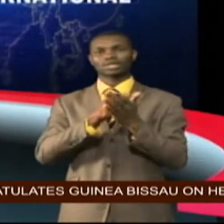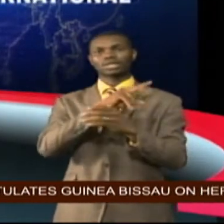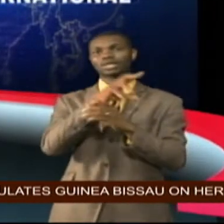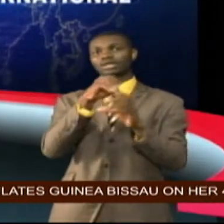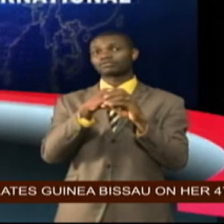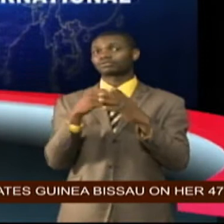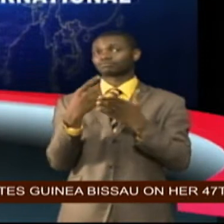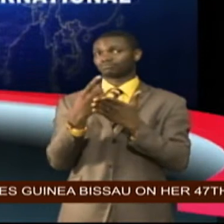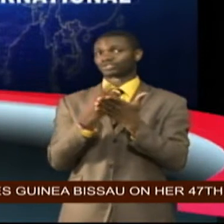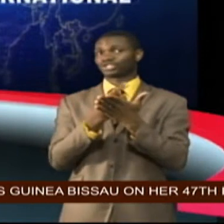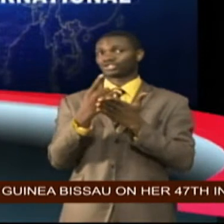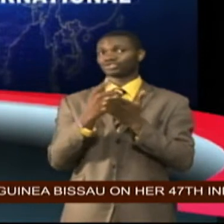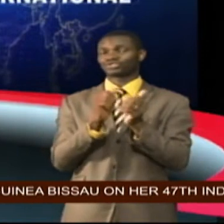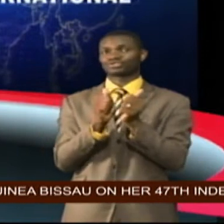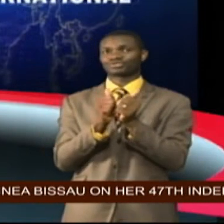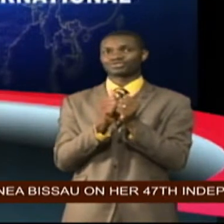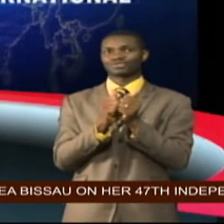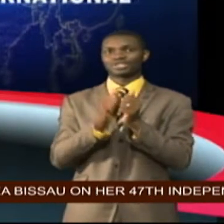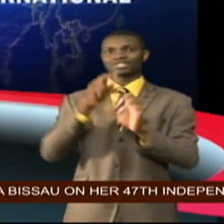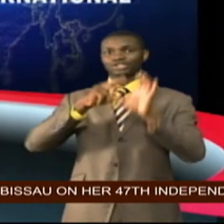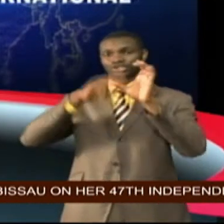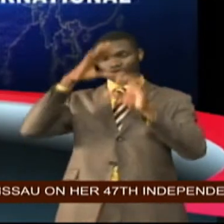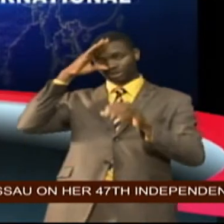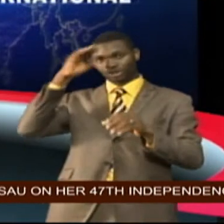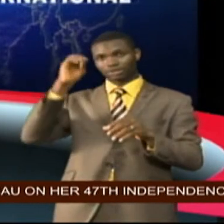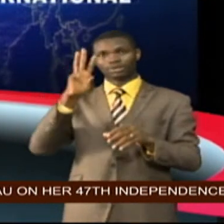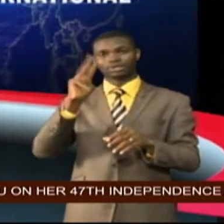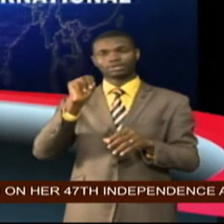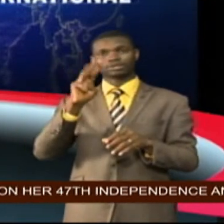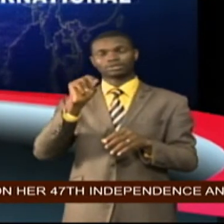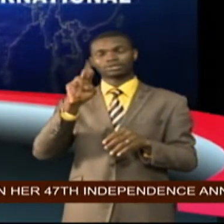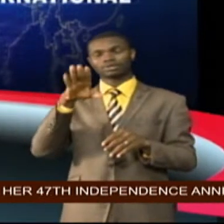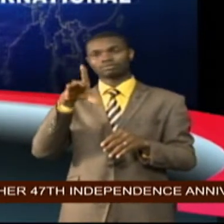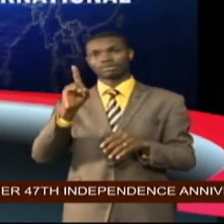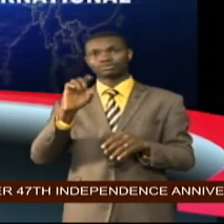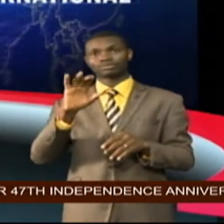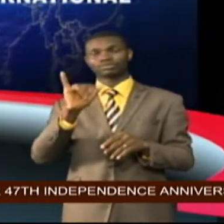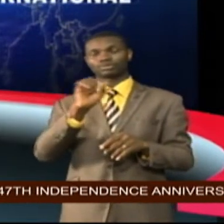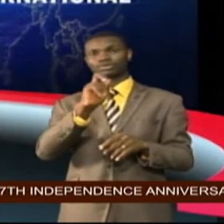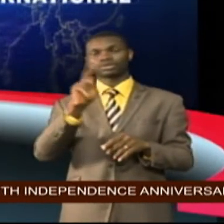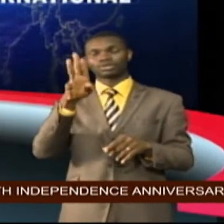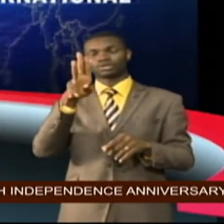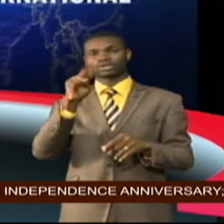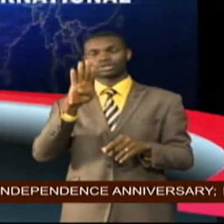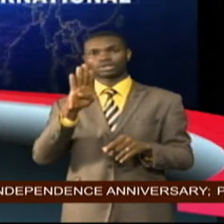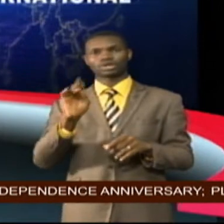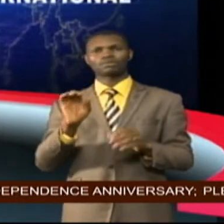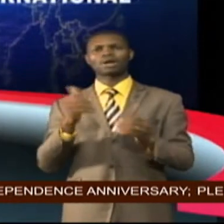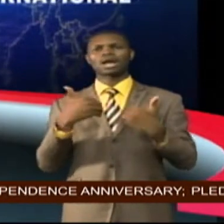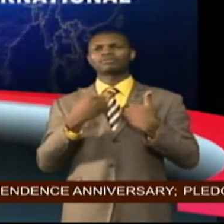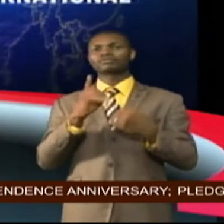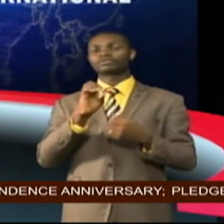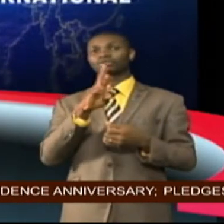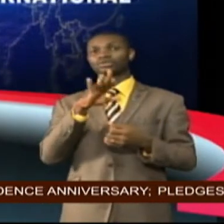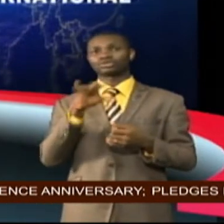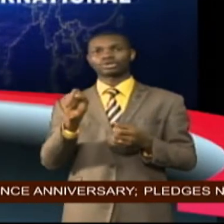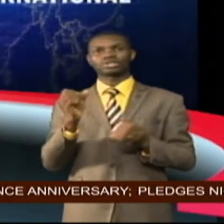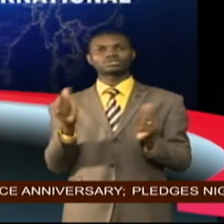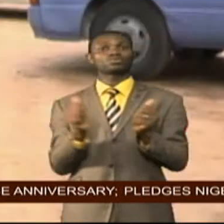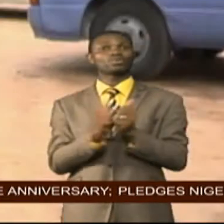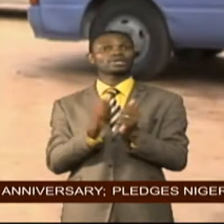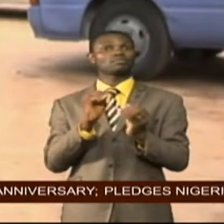with INEC Chairman Professor Mahmoud Yakubu in Akure, Ondo State. Doris Olumoko is standing by with